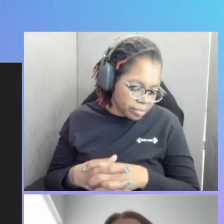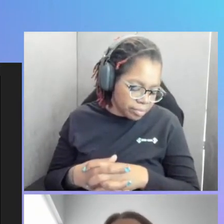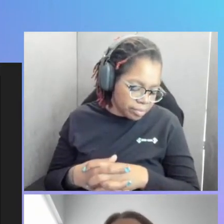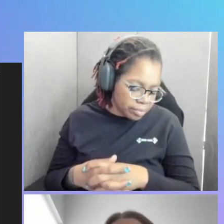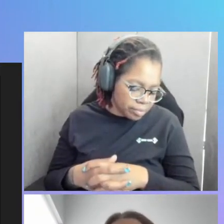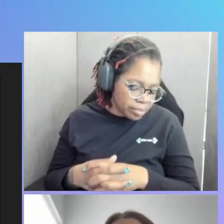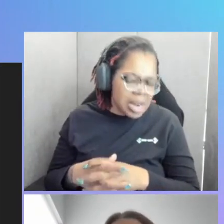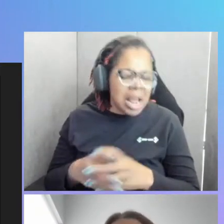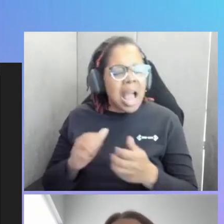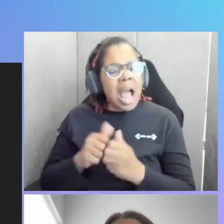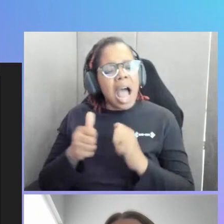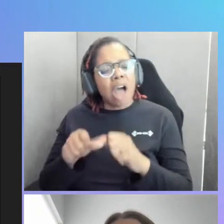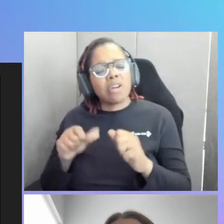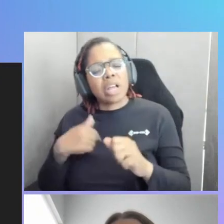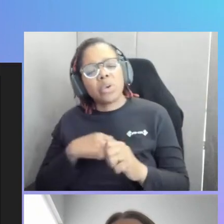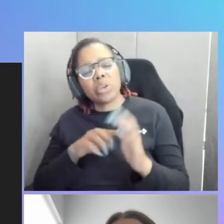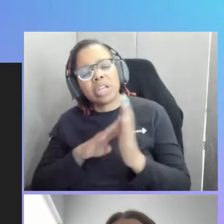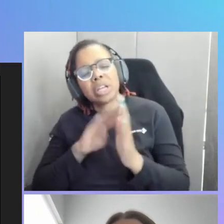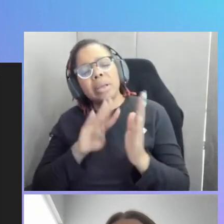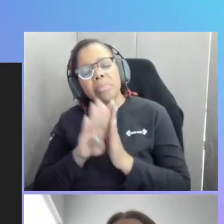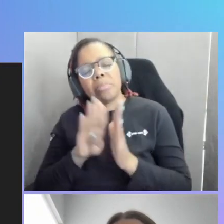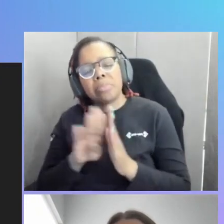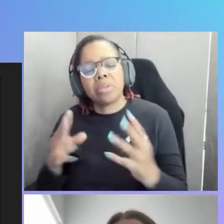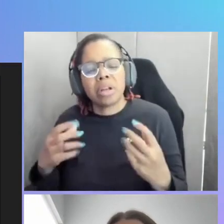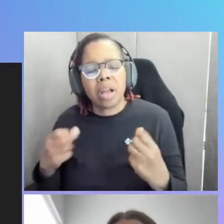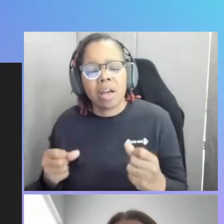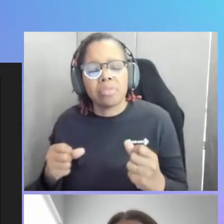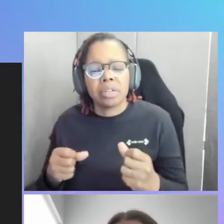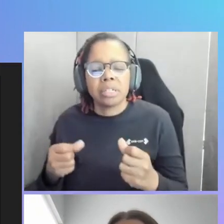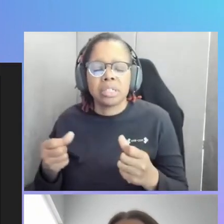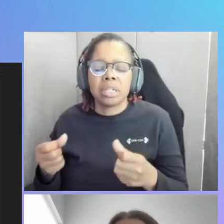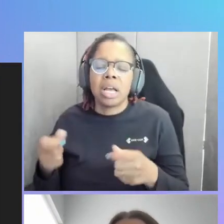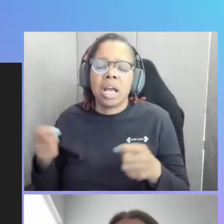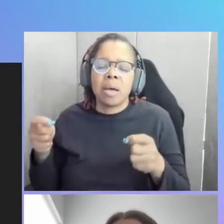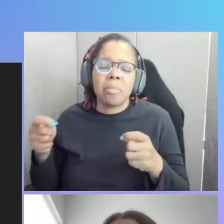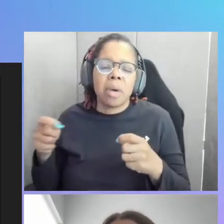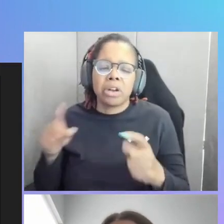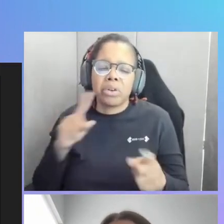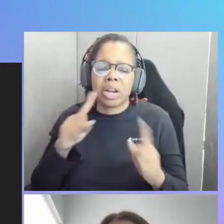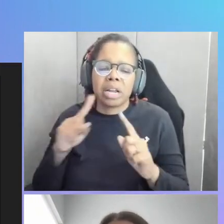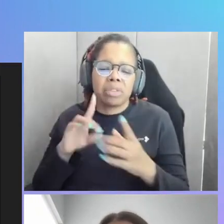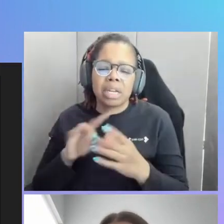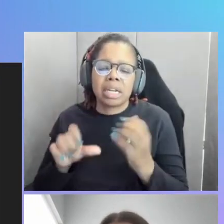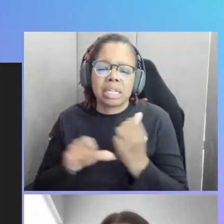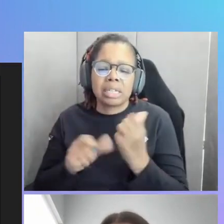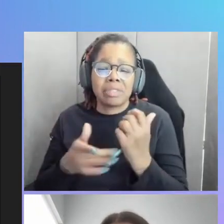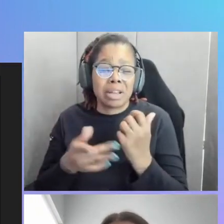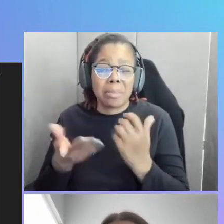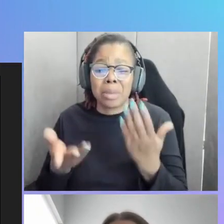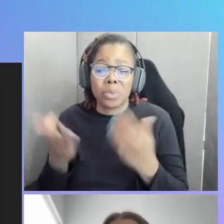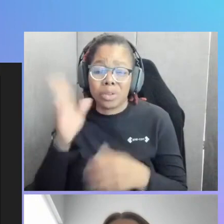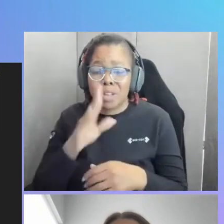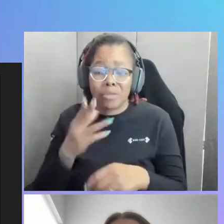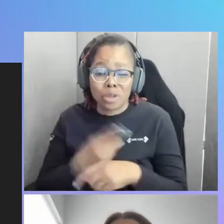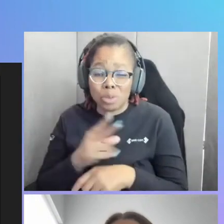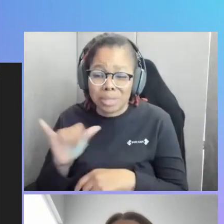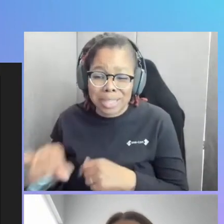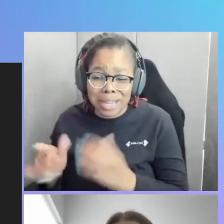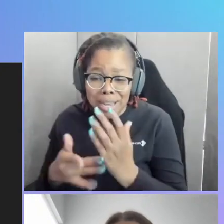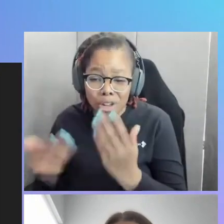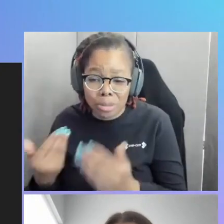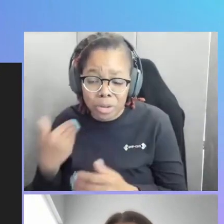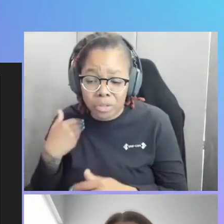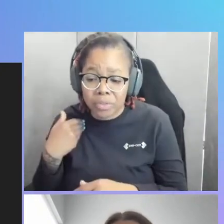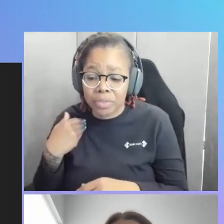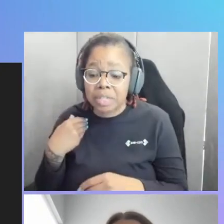Now, how can we build confidence moderating interviews on assistive technology that maybe we've never used before? So there's no